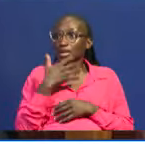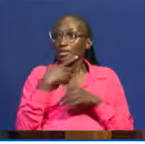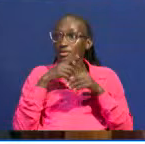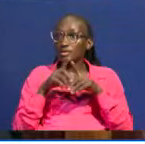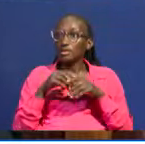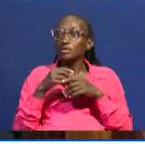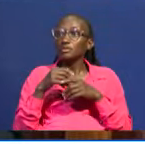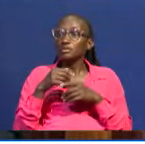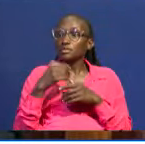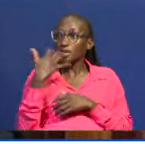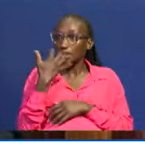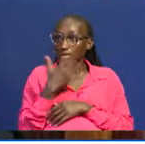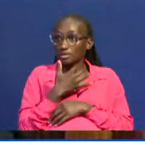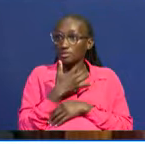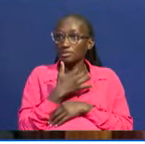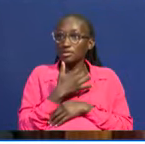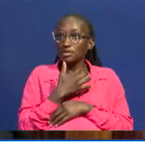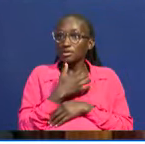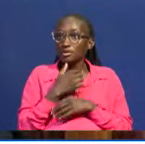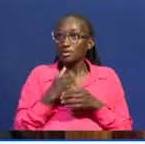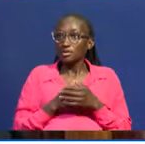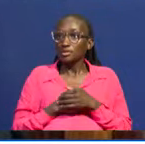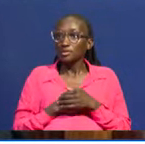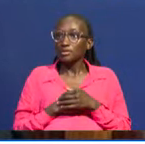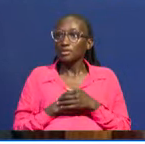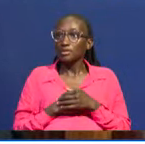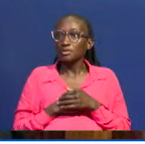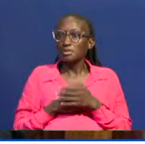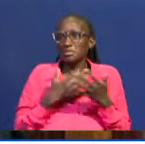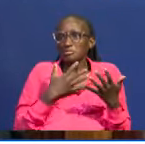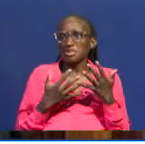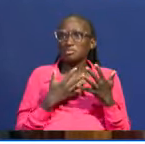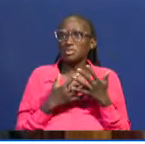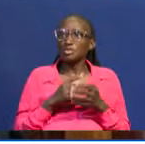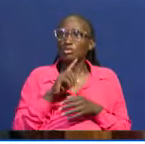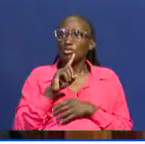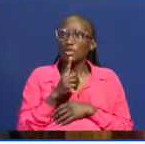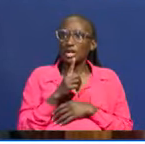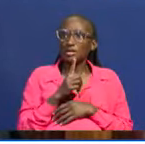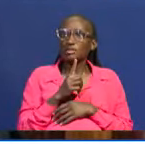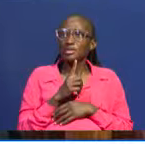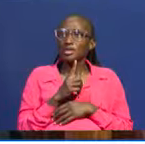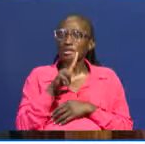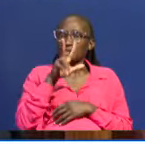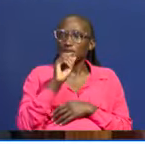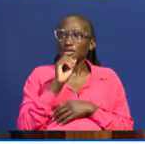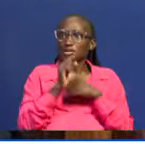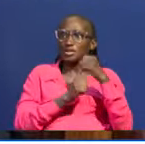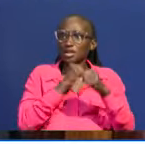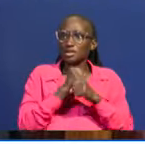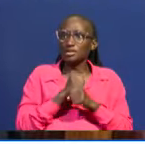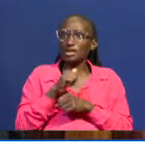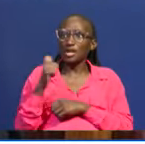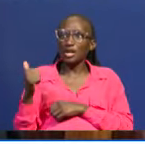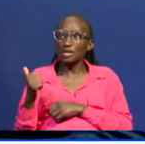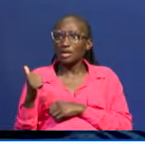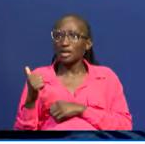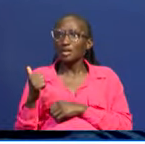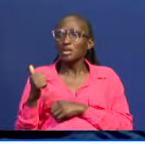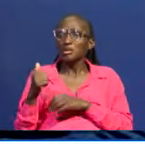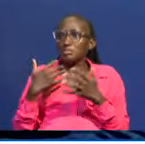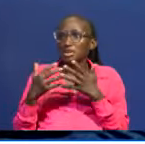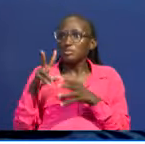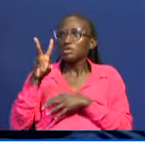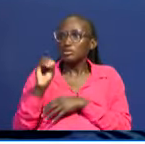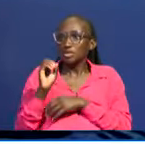Rigathi Gachagua, they are in, I think one is in his early 30s, the other one is in his late